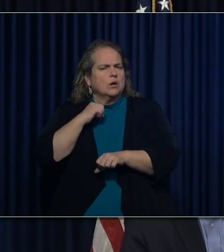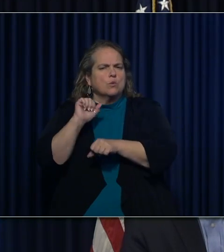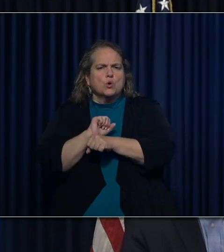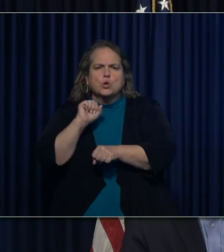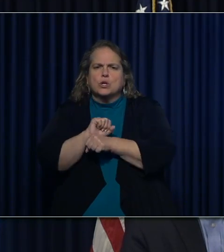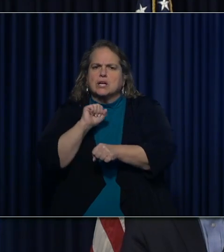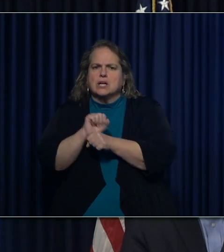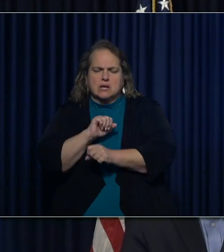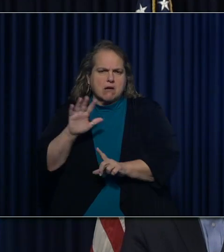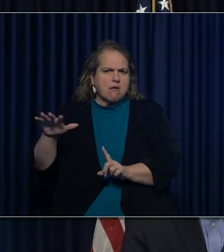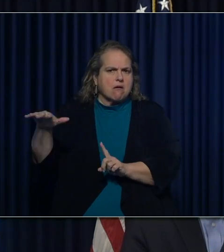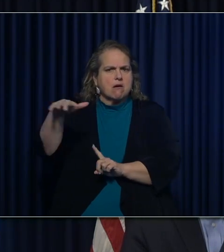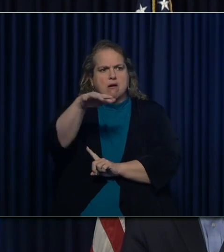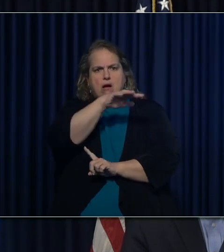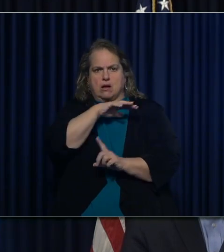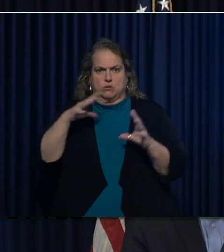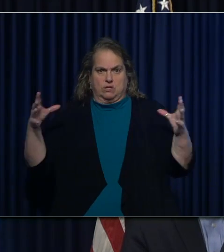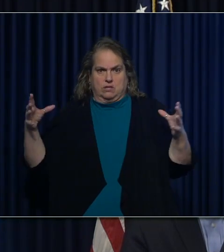everywhere to